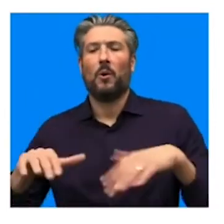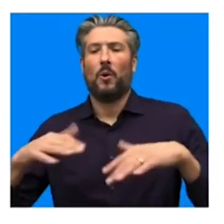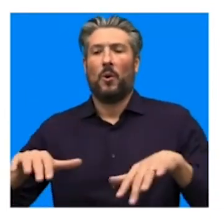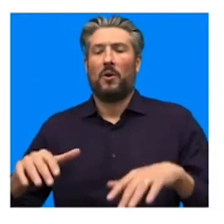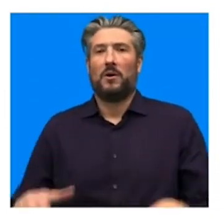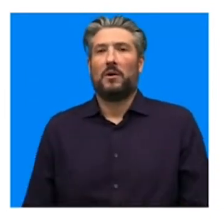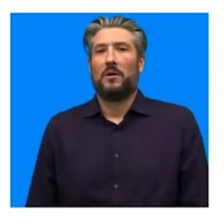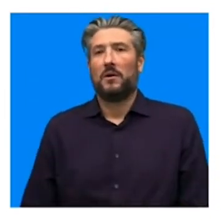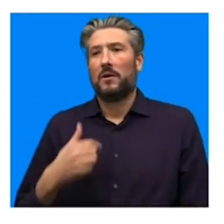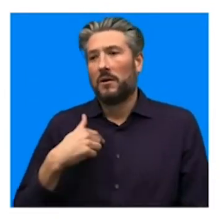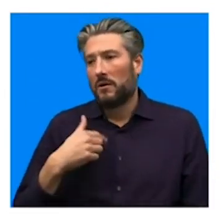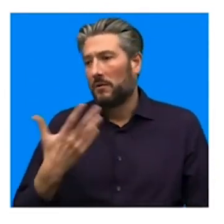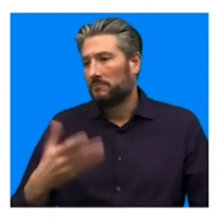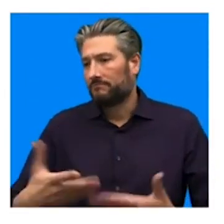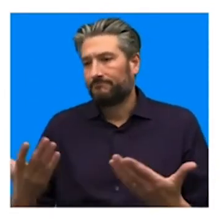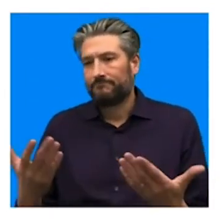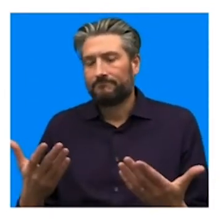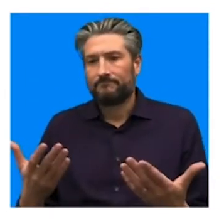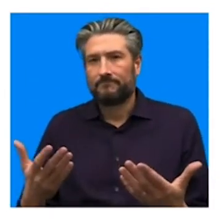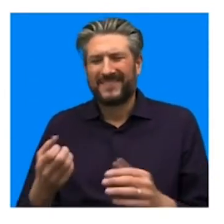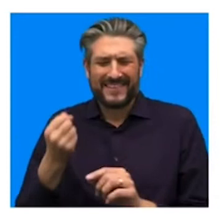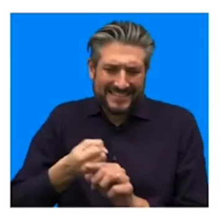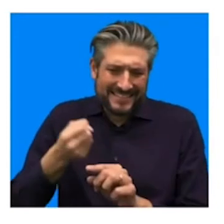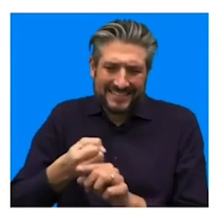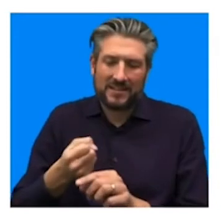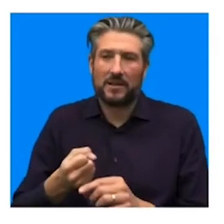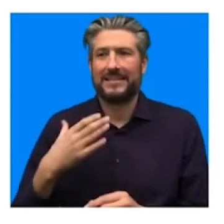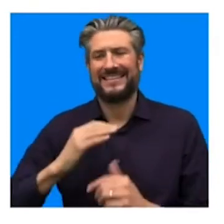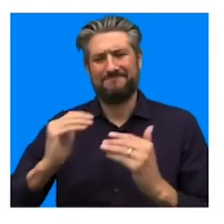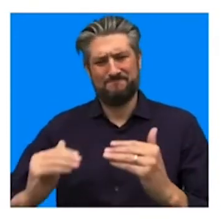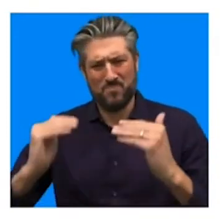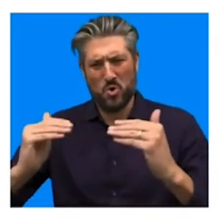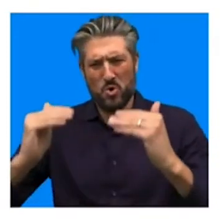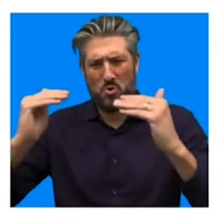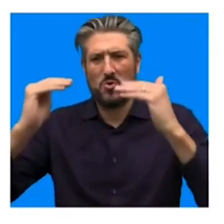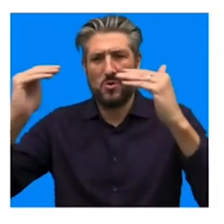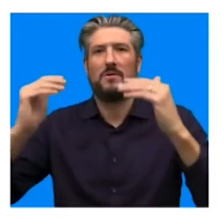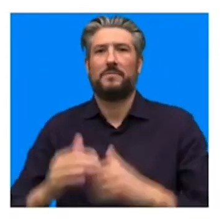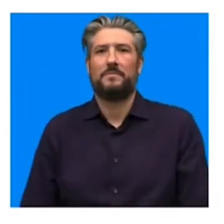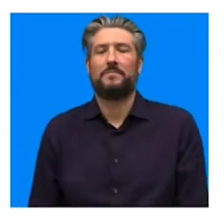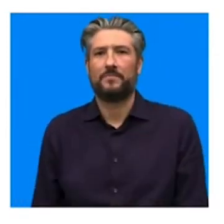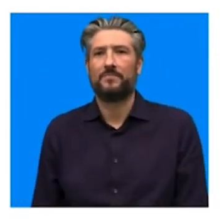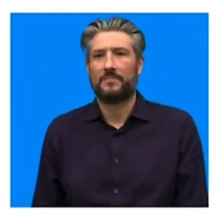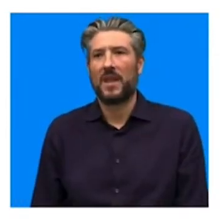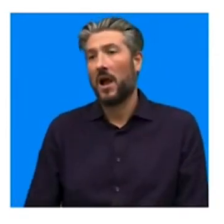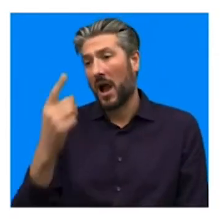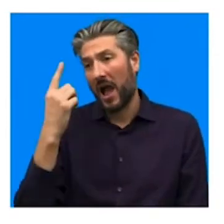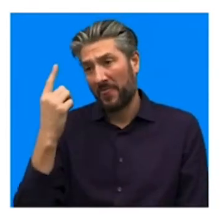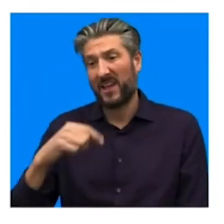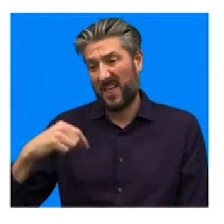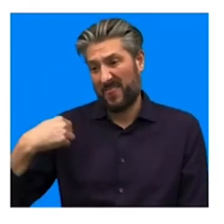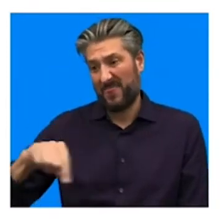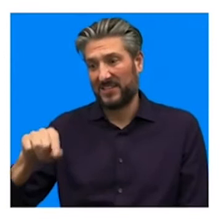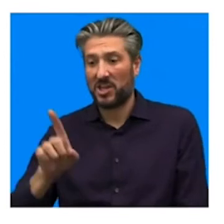fiercely advocating for a much higher bar as we go forward. I think this year has taught us a